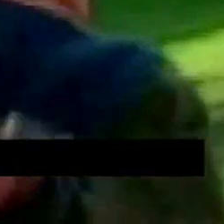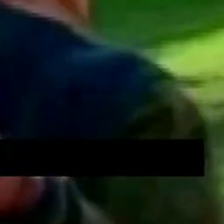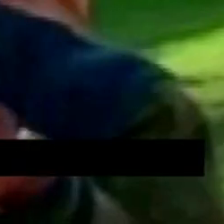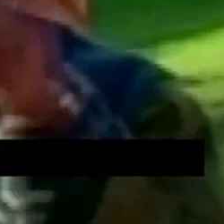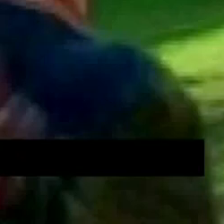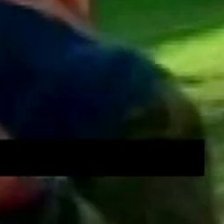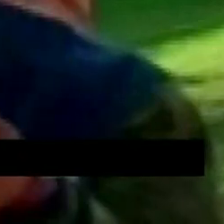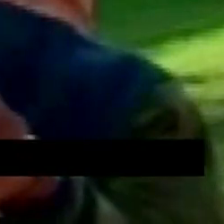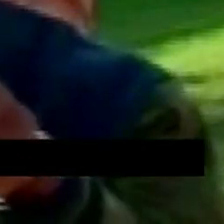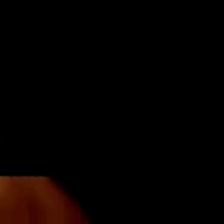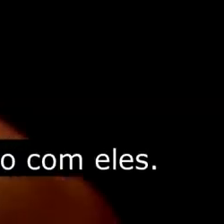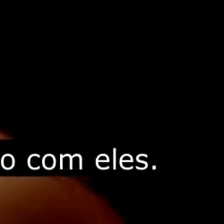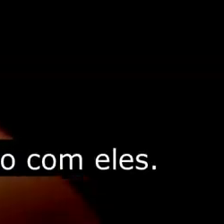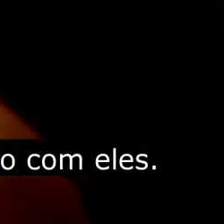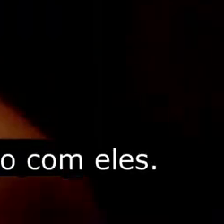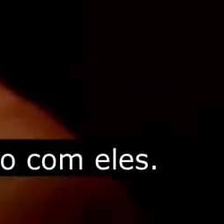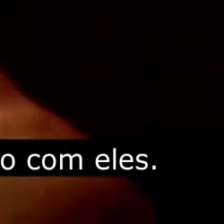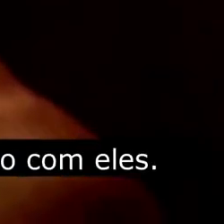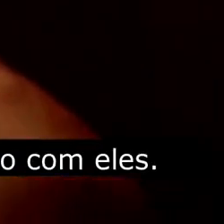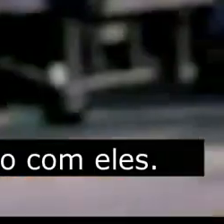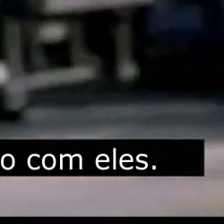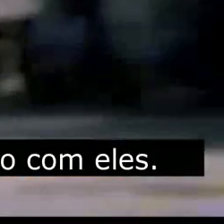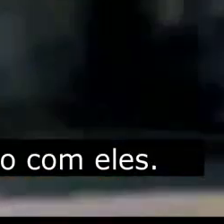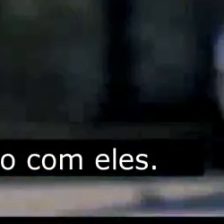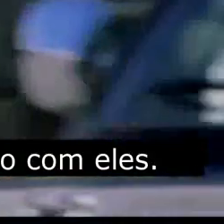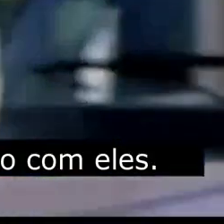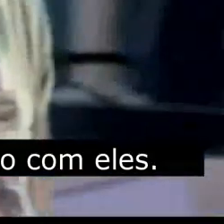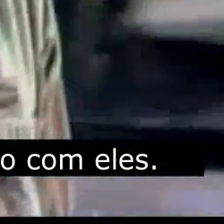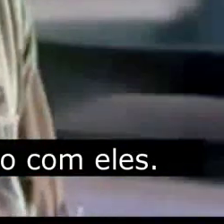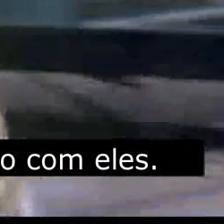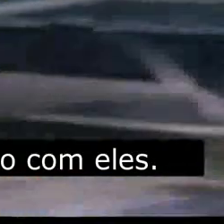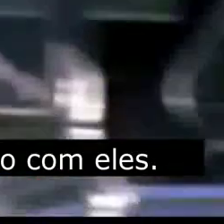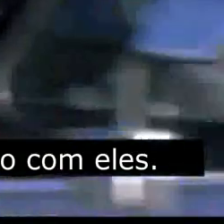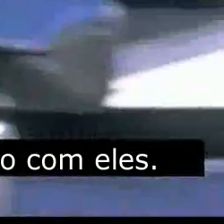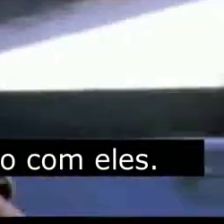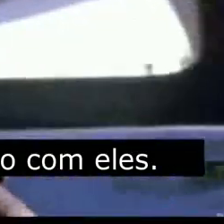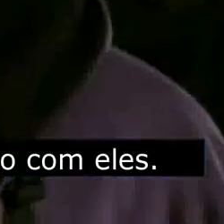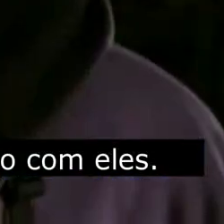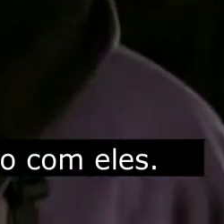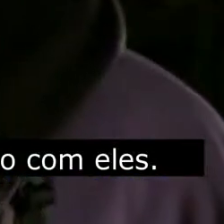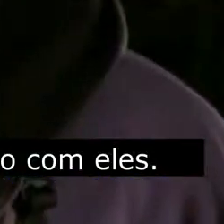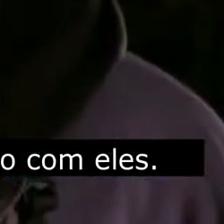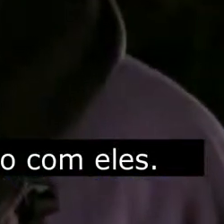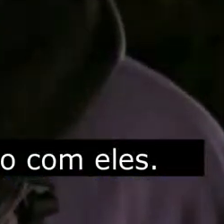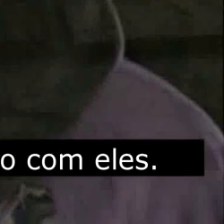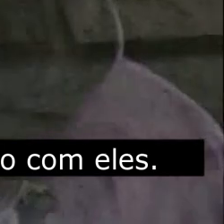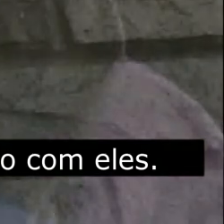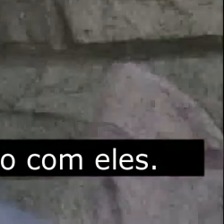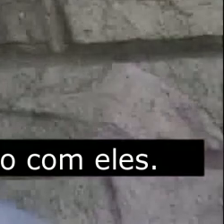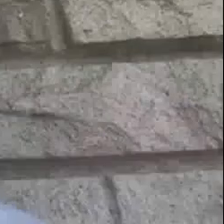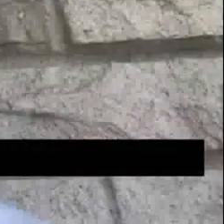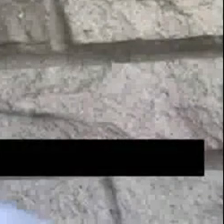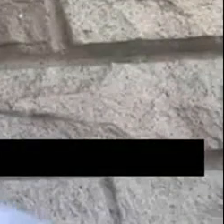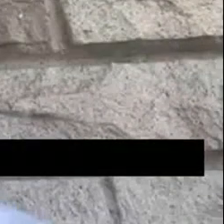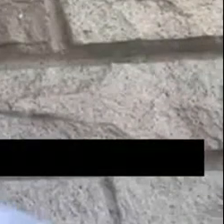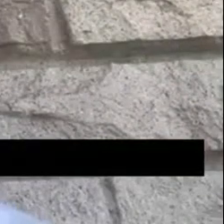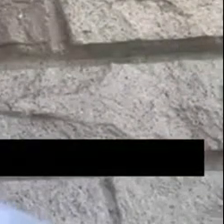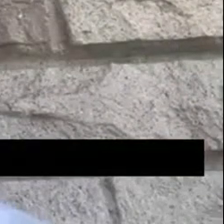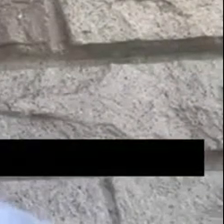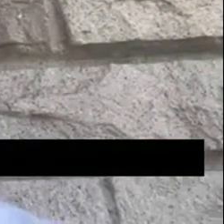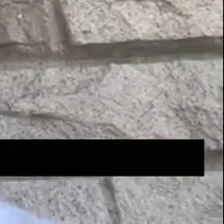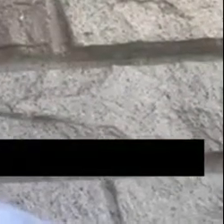read and I didn't understand why This was happening to me and not them